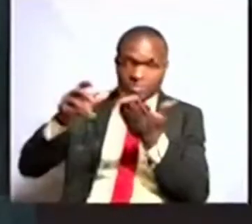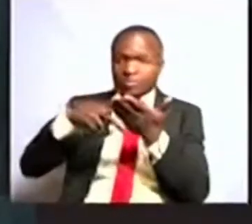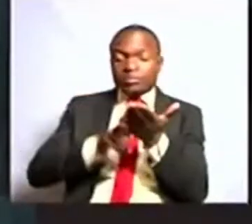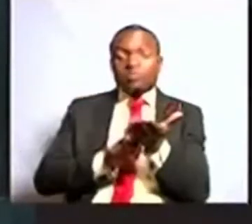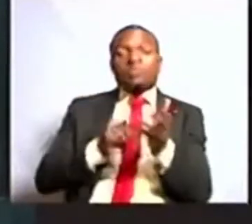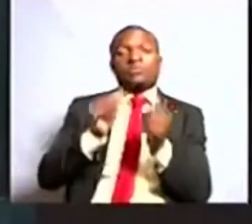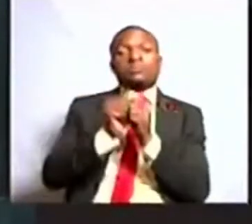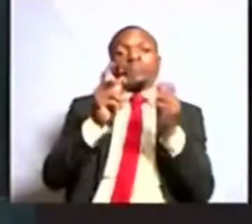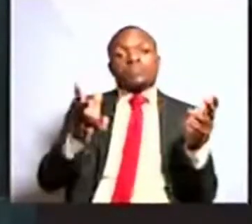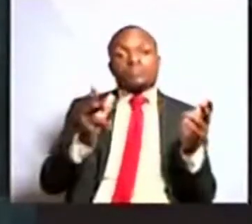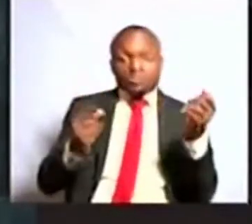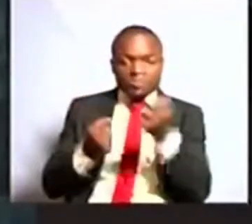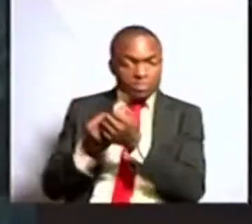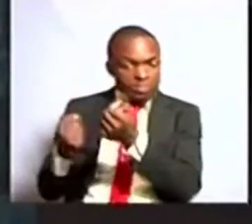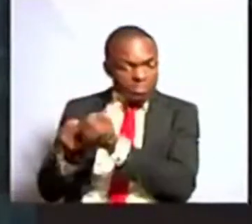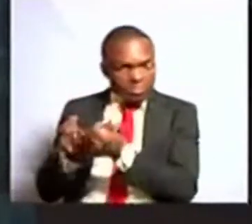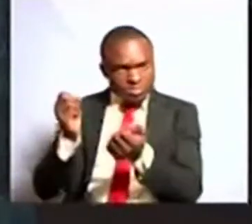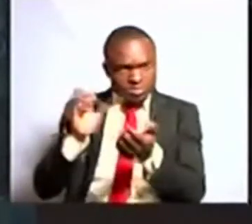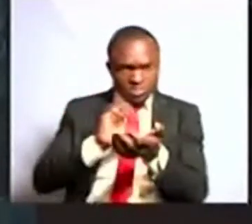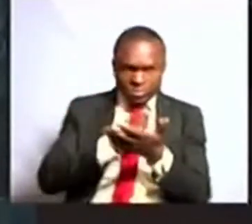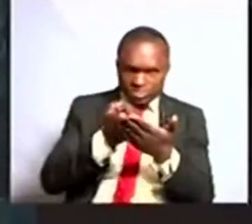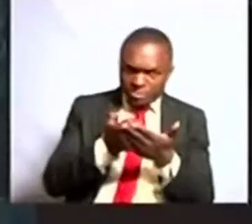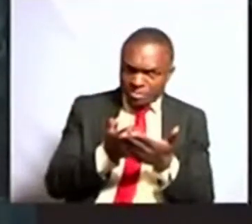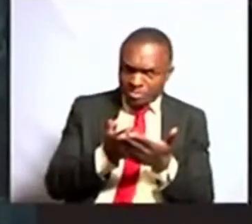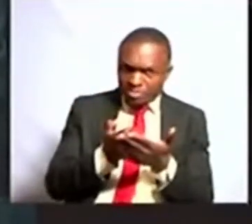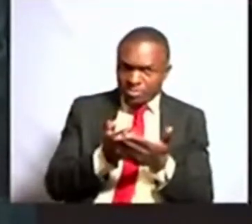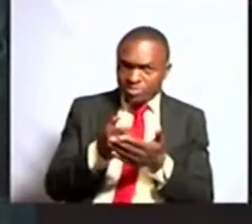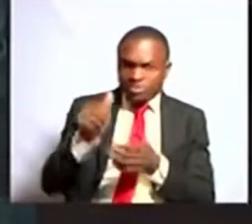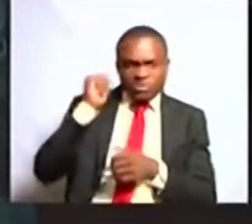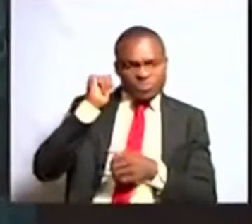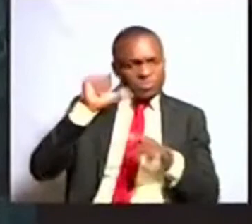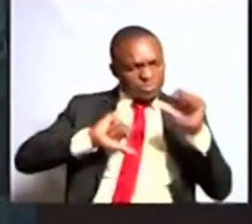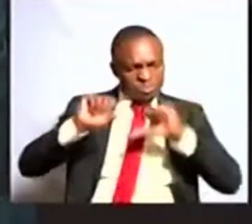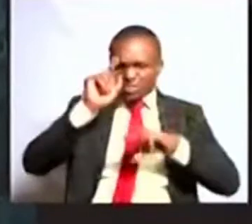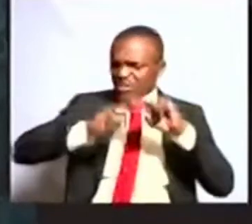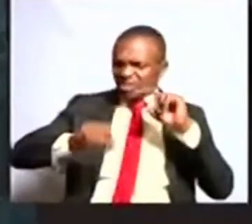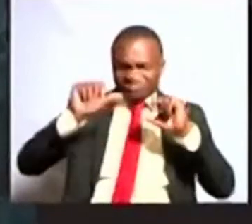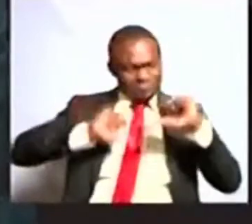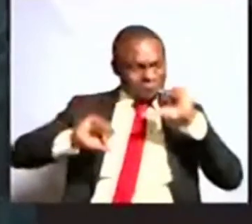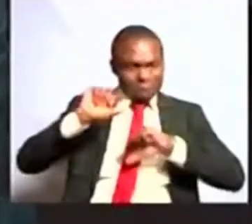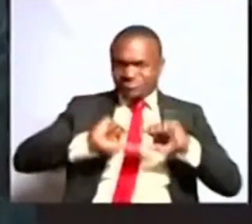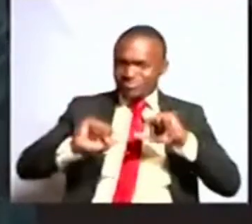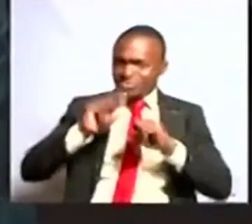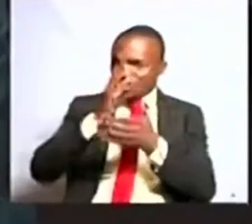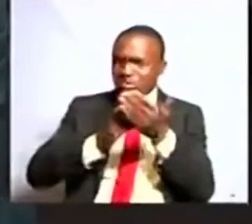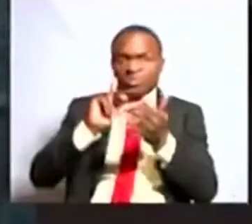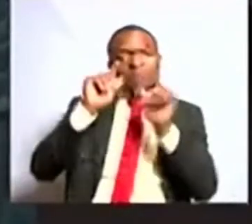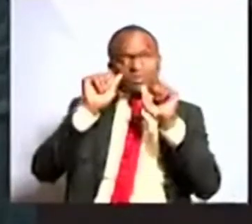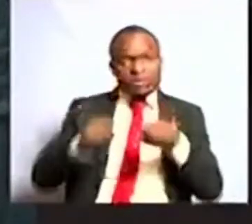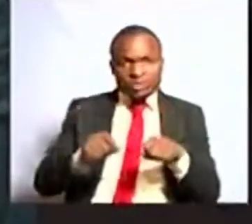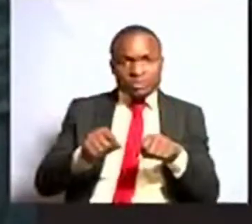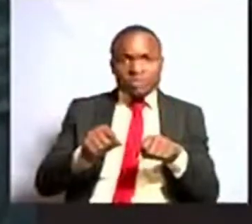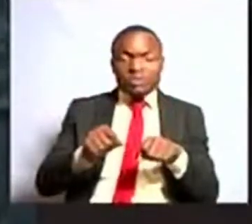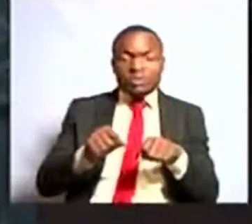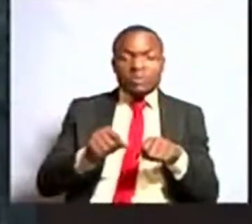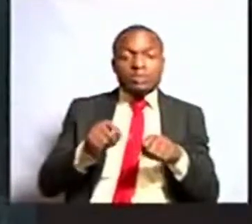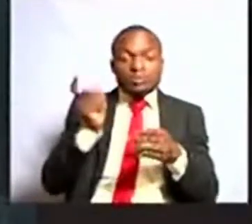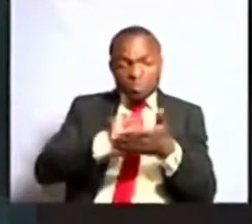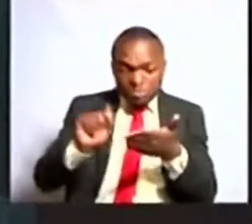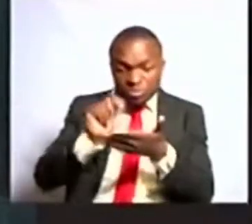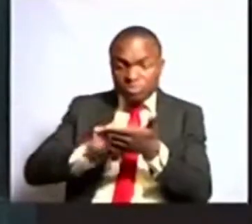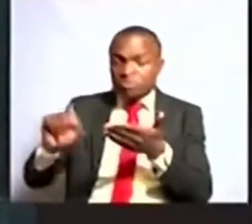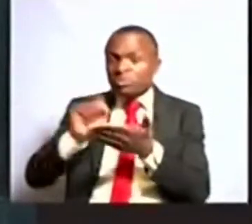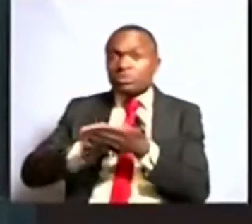without the supporting, I refused to audit that. I can't audit that. Because somebody can sit the whole night to write